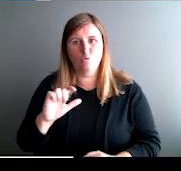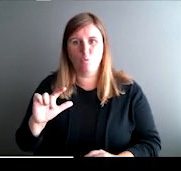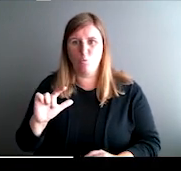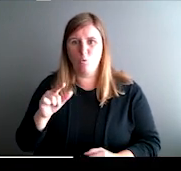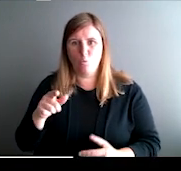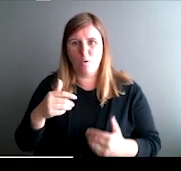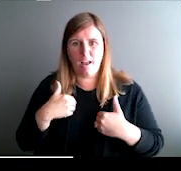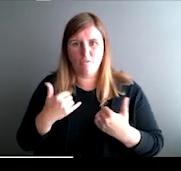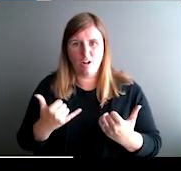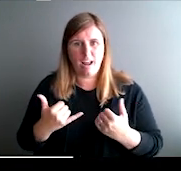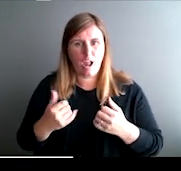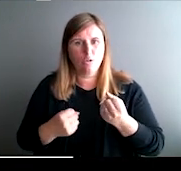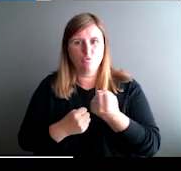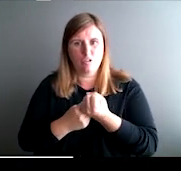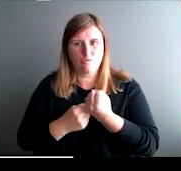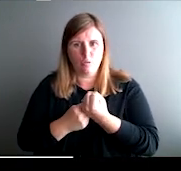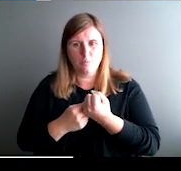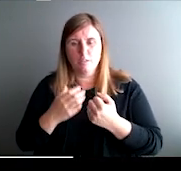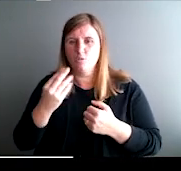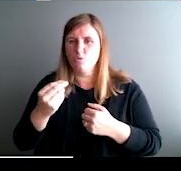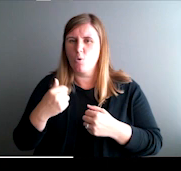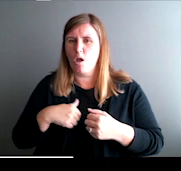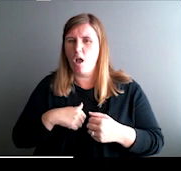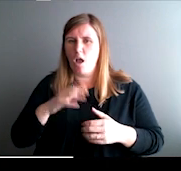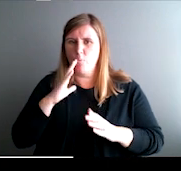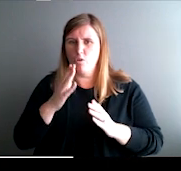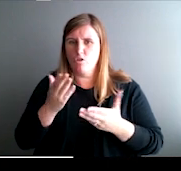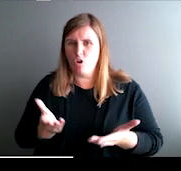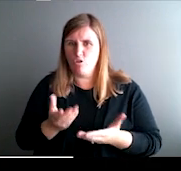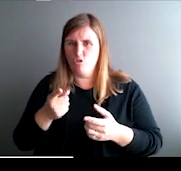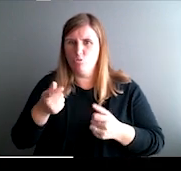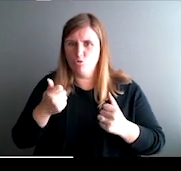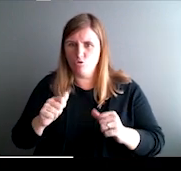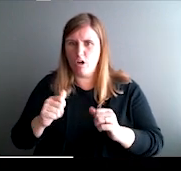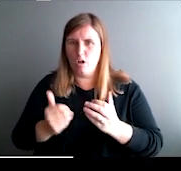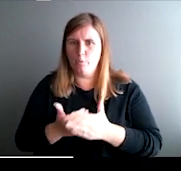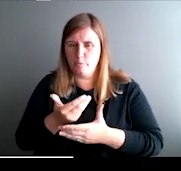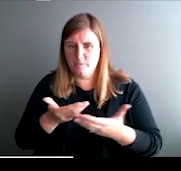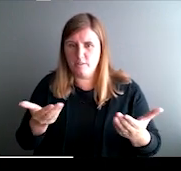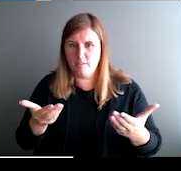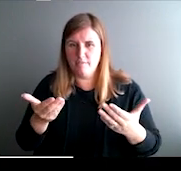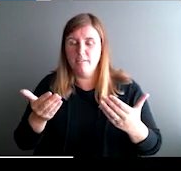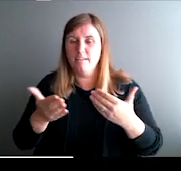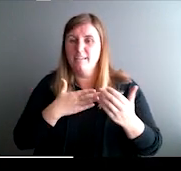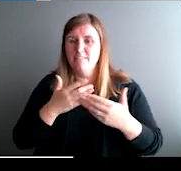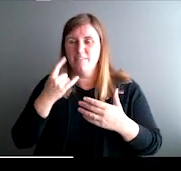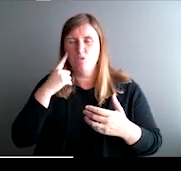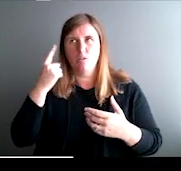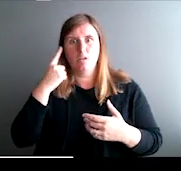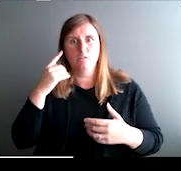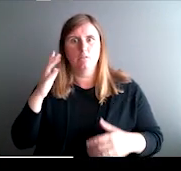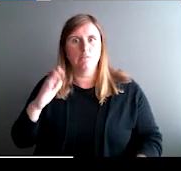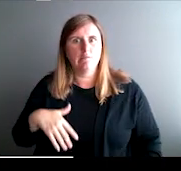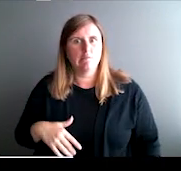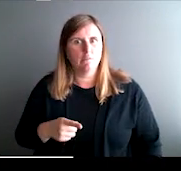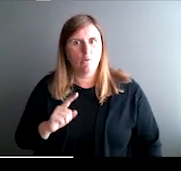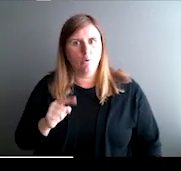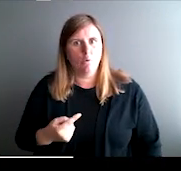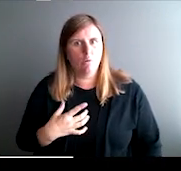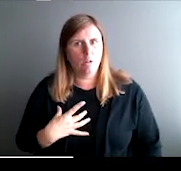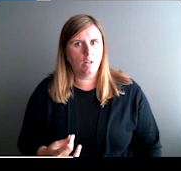you have, is reinforcement. So I would encourage you, keep trying new stuff, even if you're thinking, yeesh, this kid only